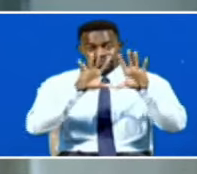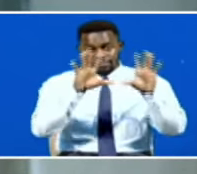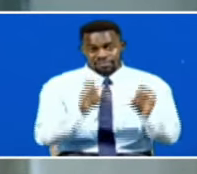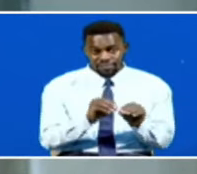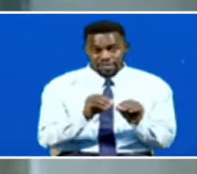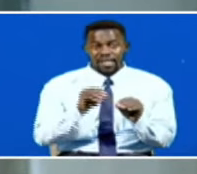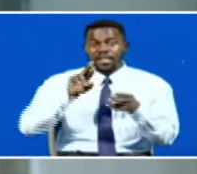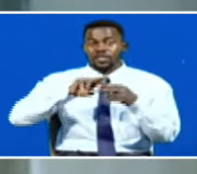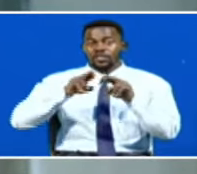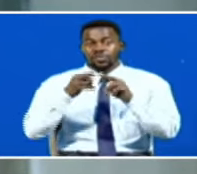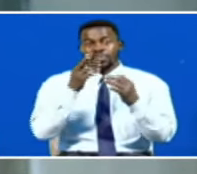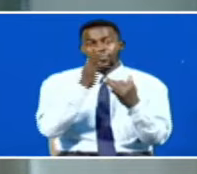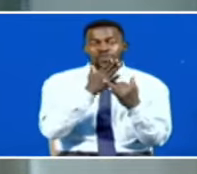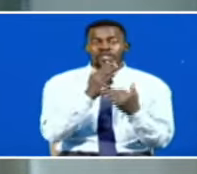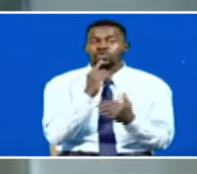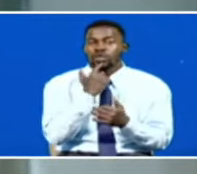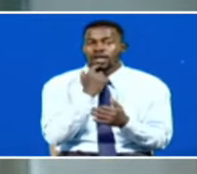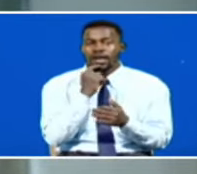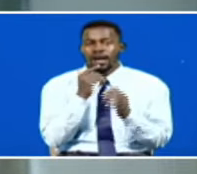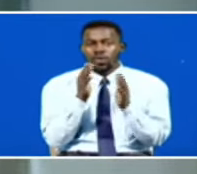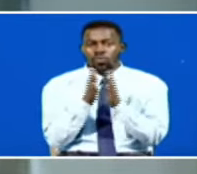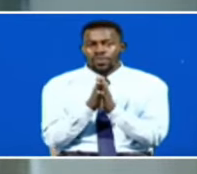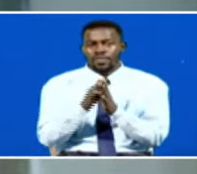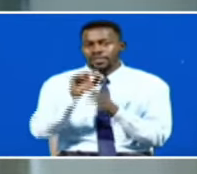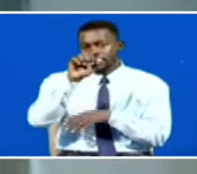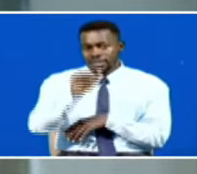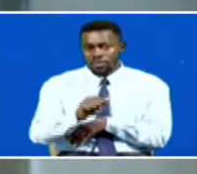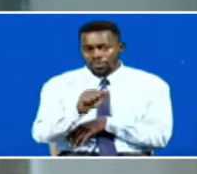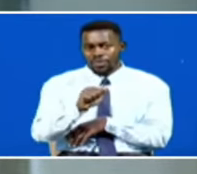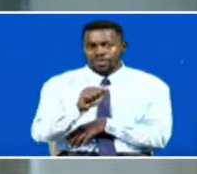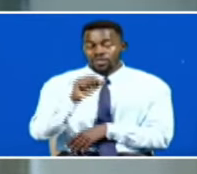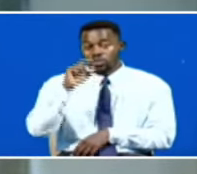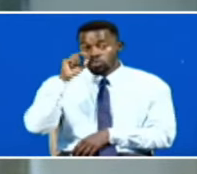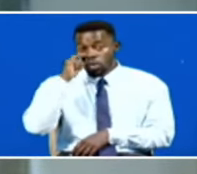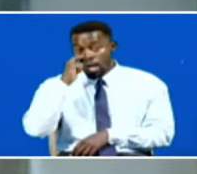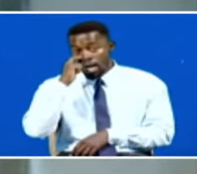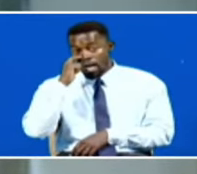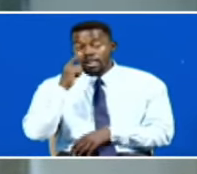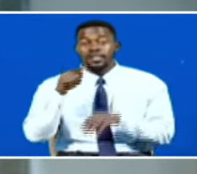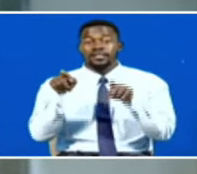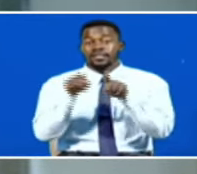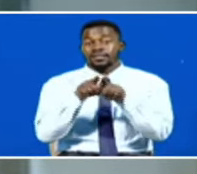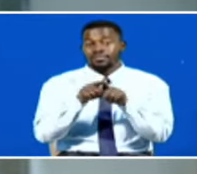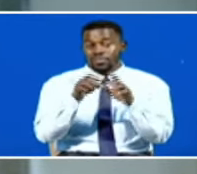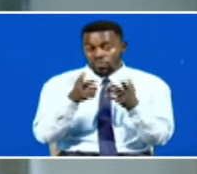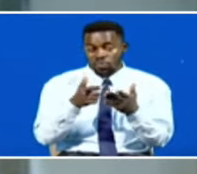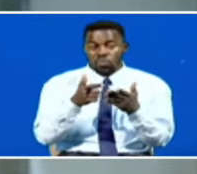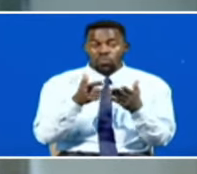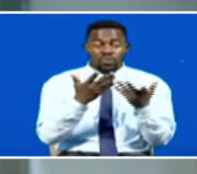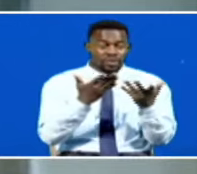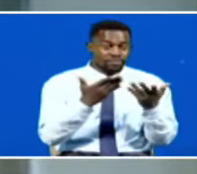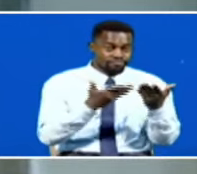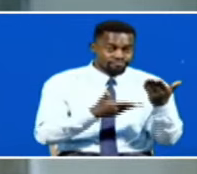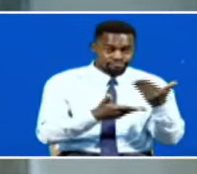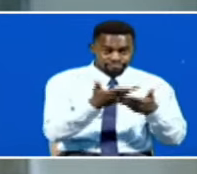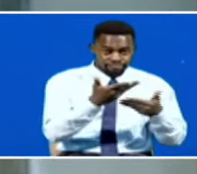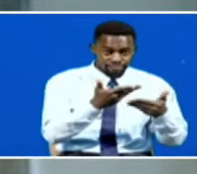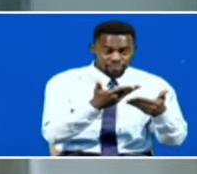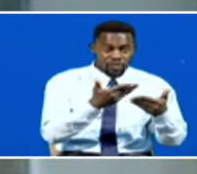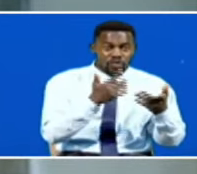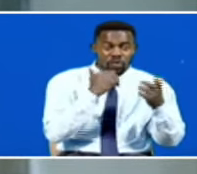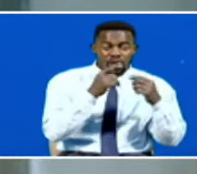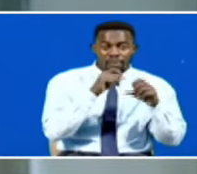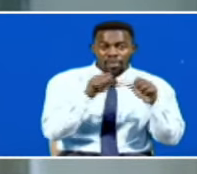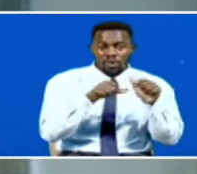relations between Turkana and South Sudan. Equally, we highlight how a community rehabilitation center